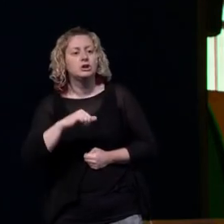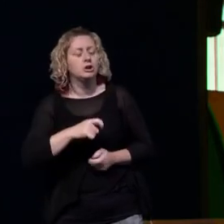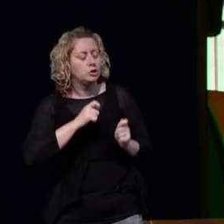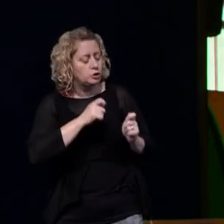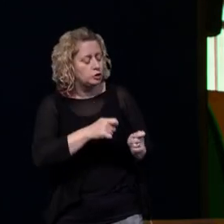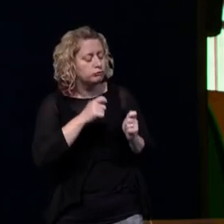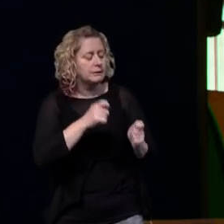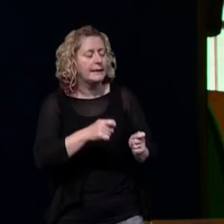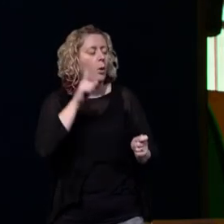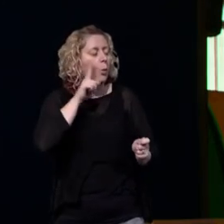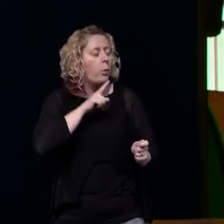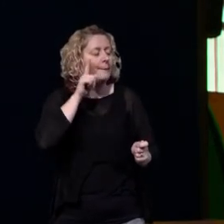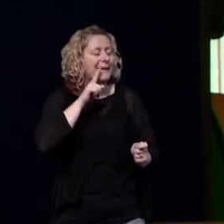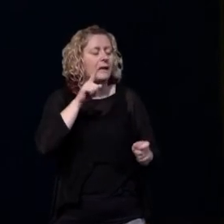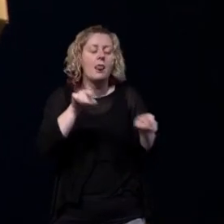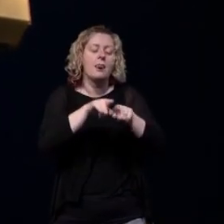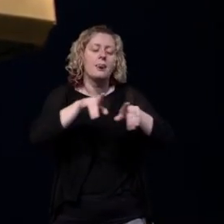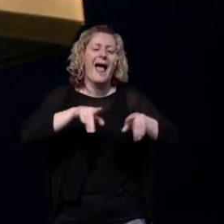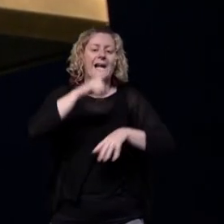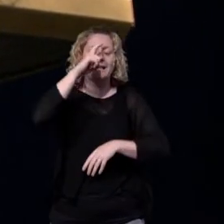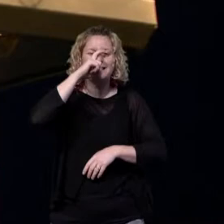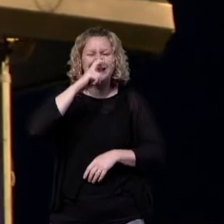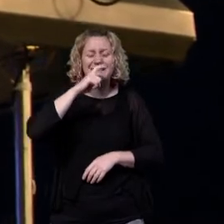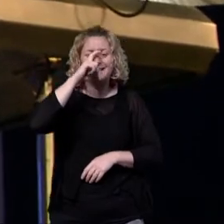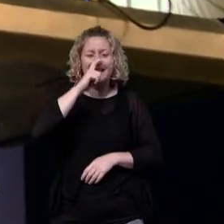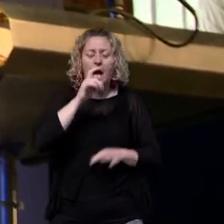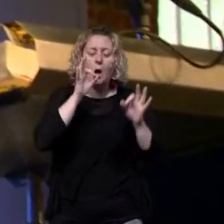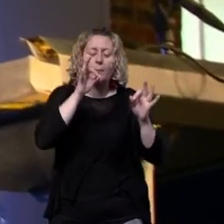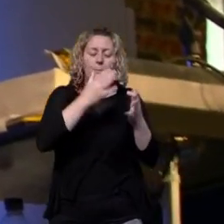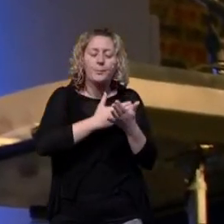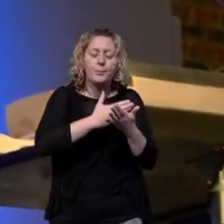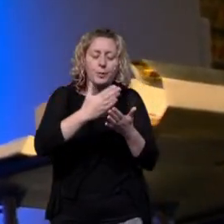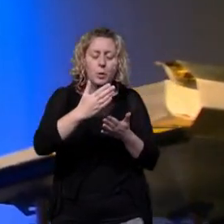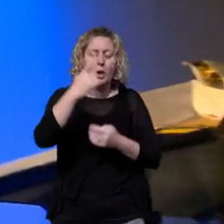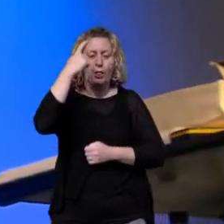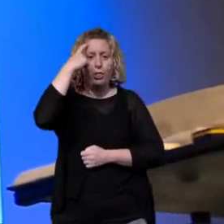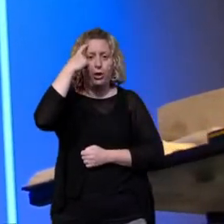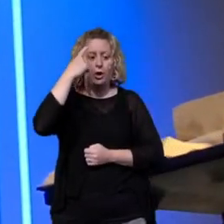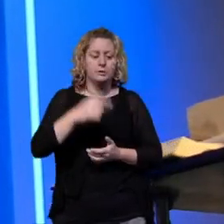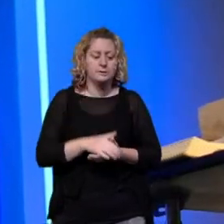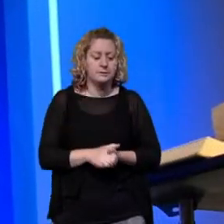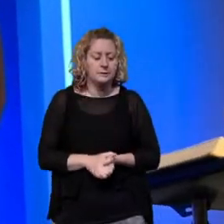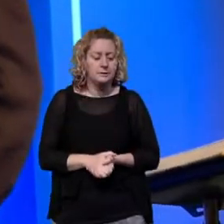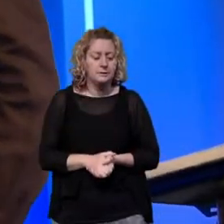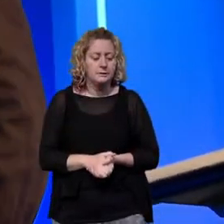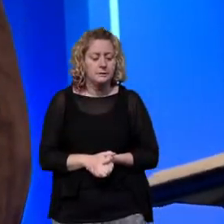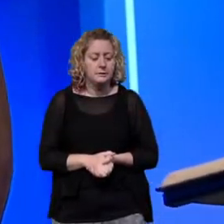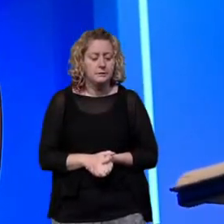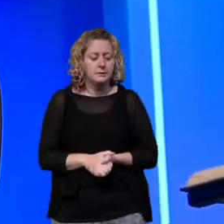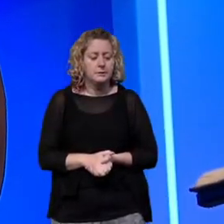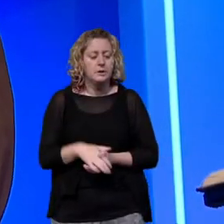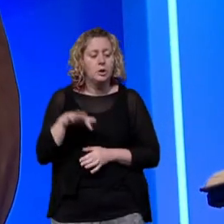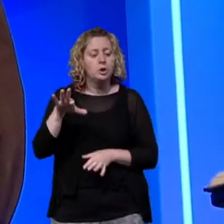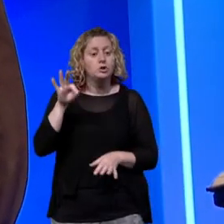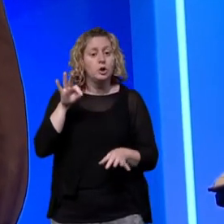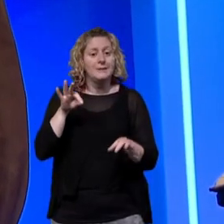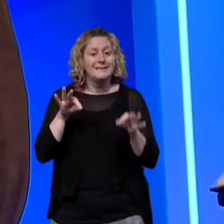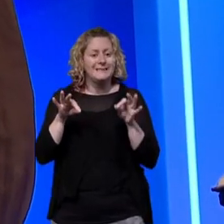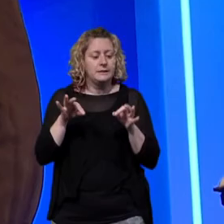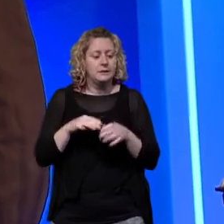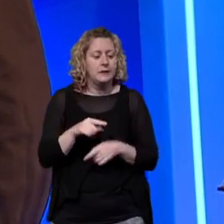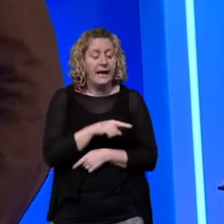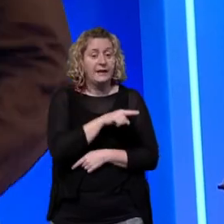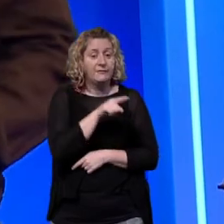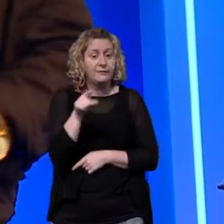verses. And again here, looking to make sure you're making choices. Now, here's the issue. If you're